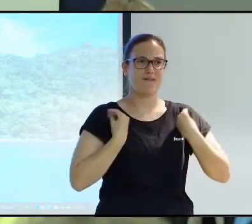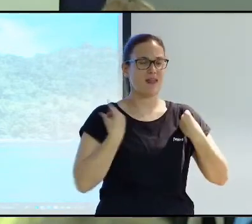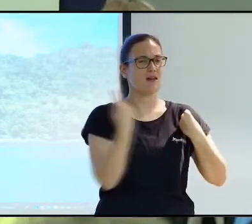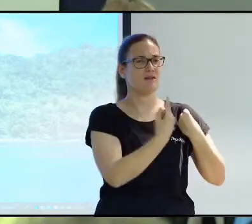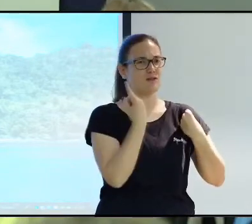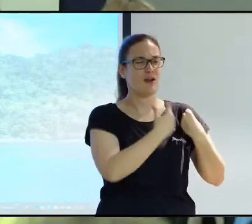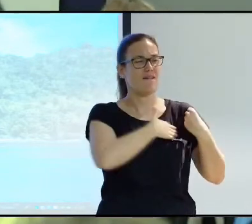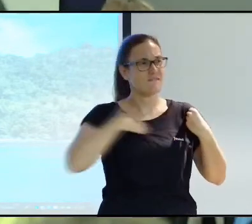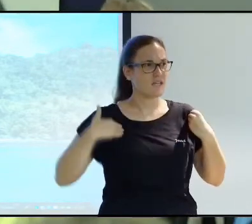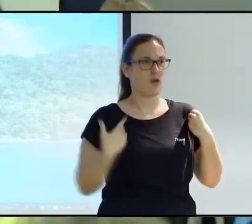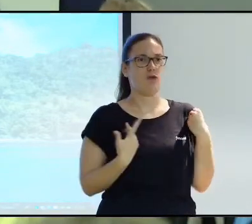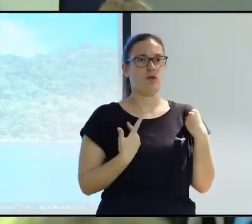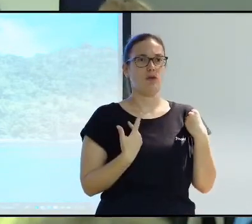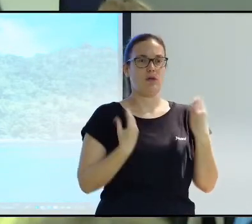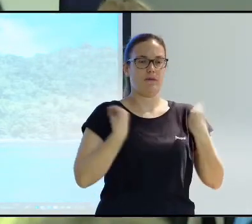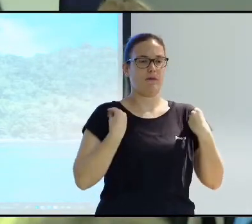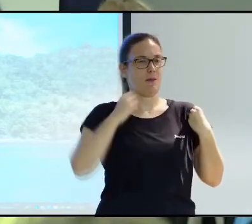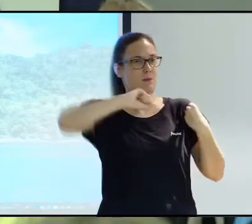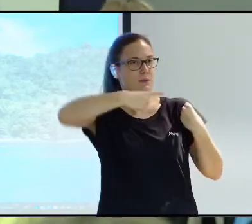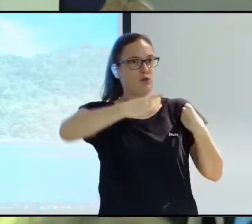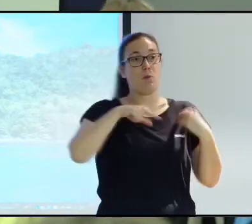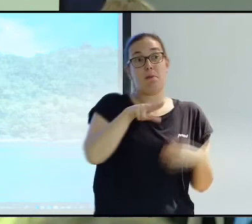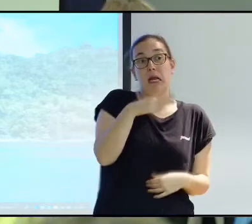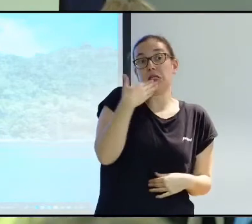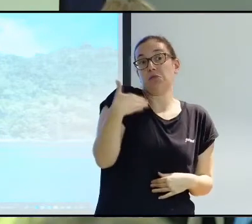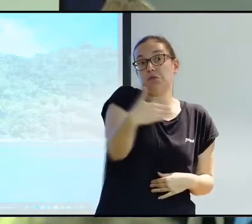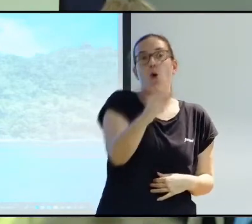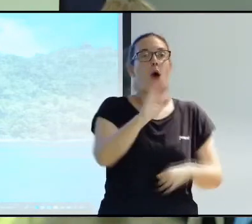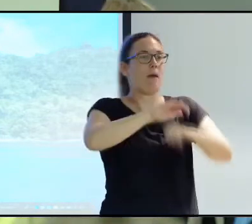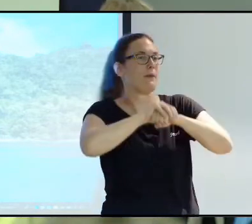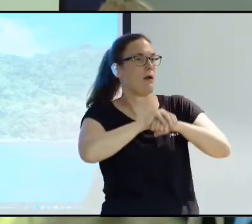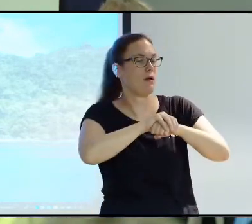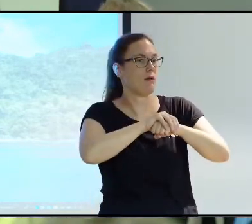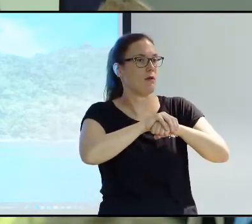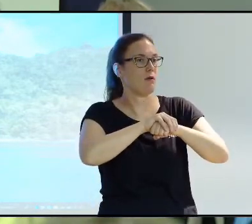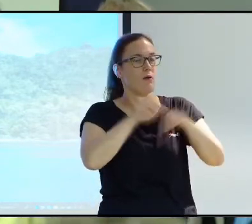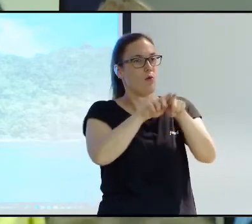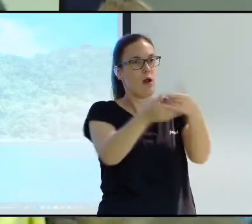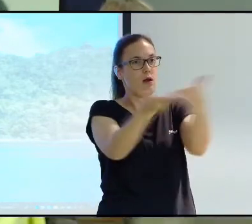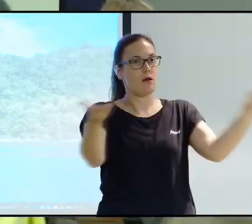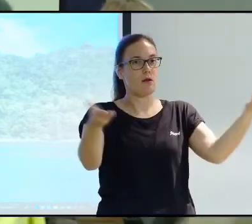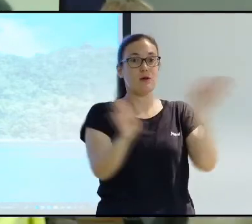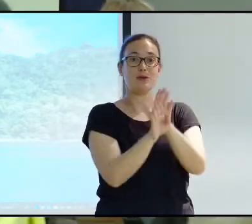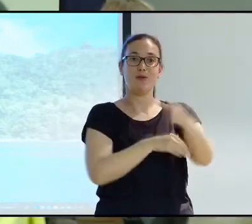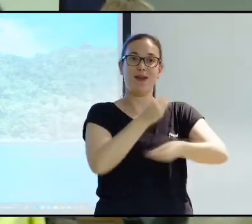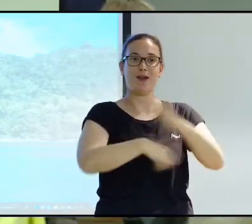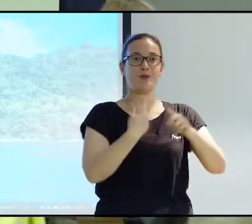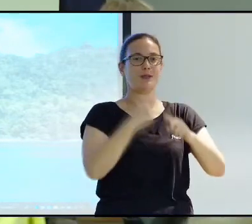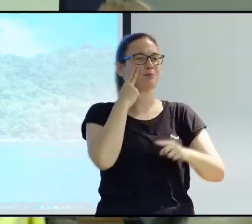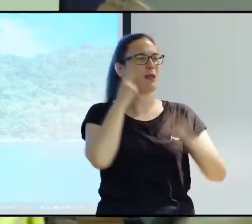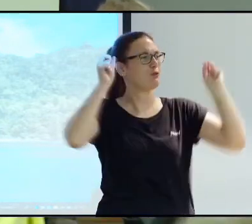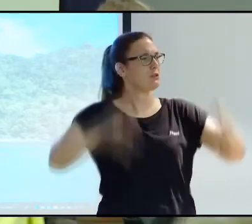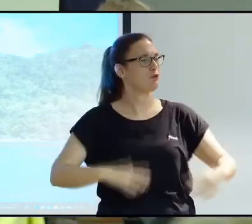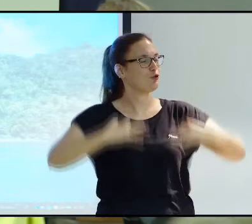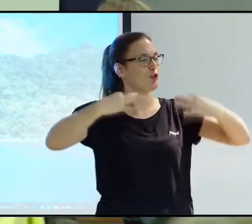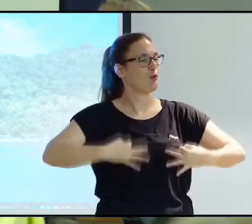own city and to work and to live with my my significant other. And